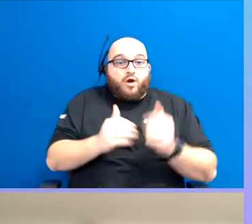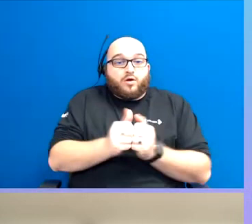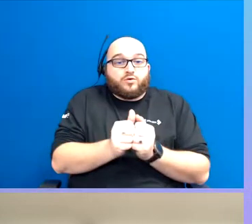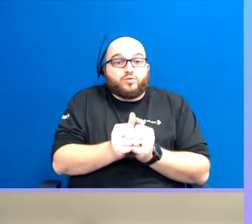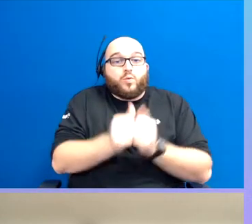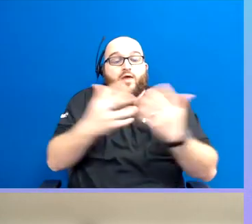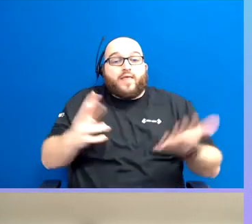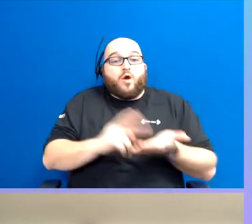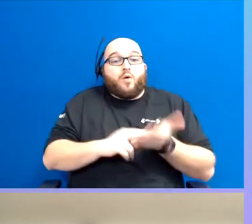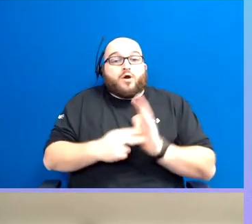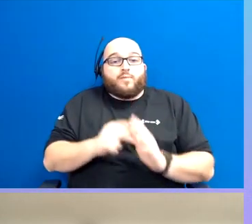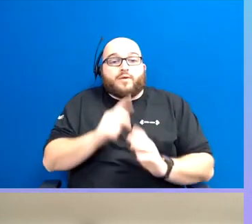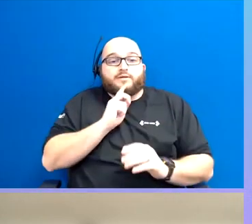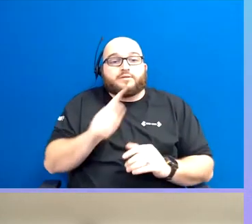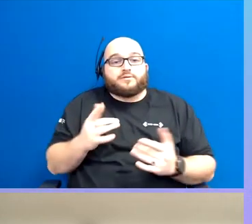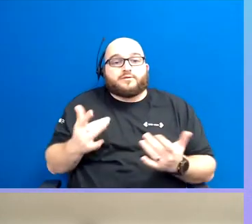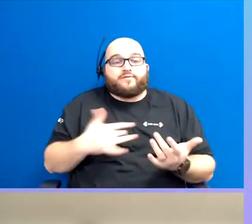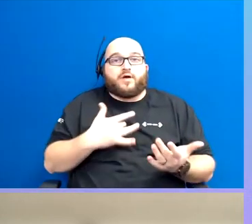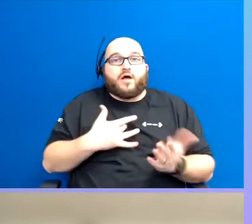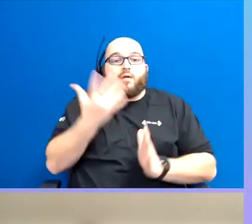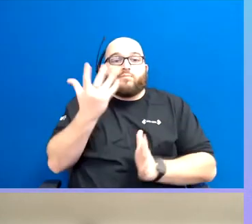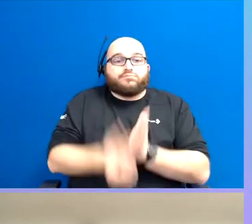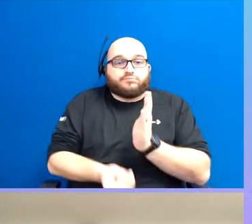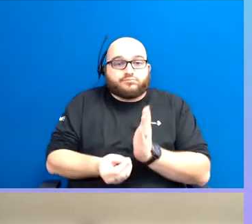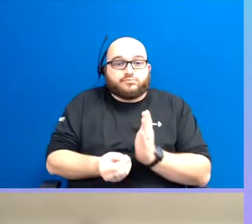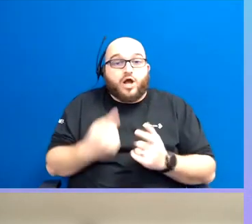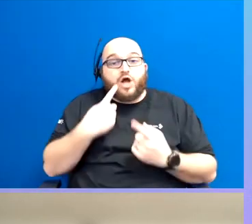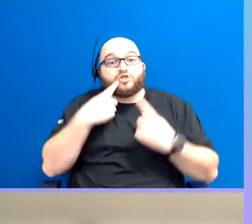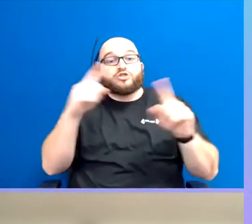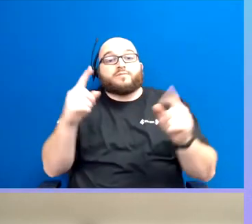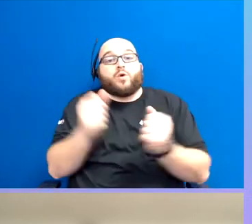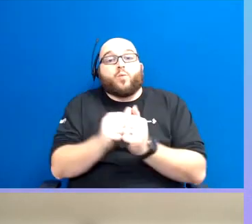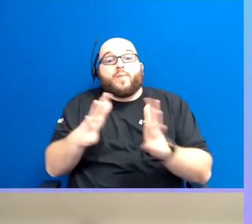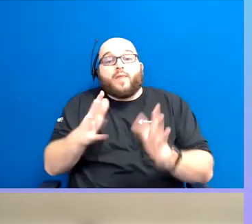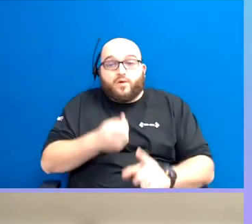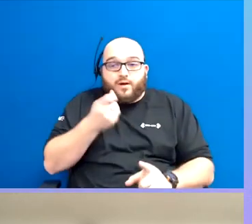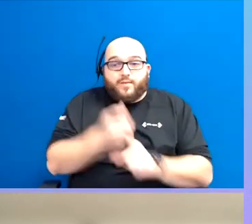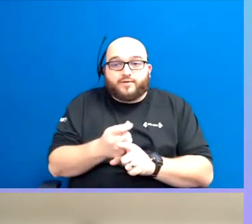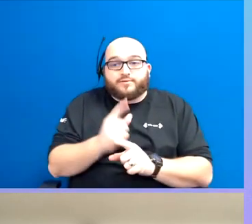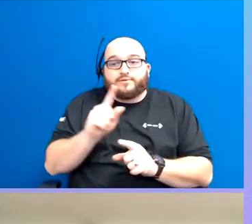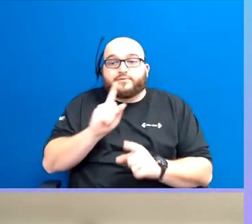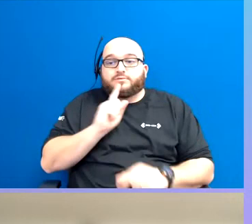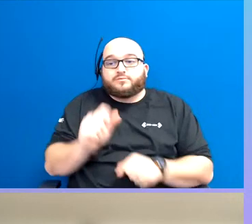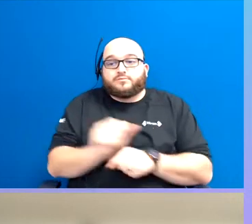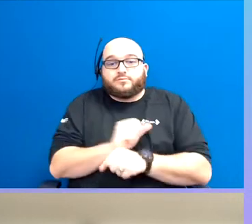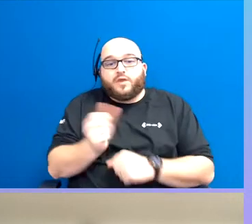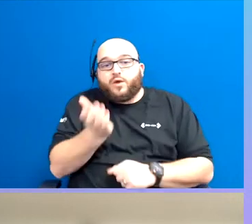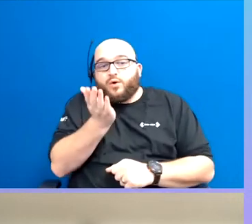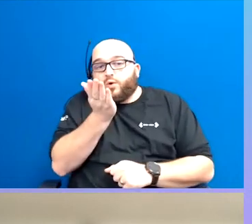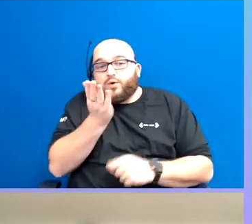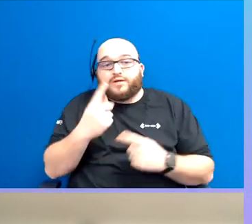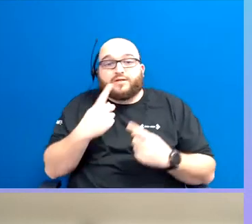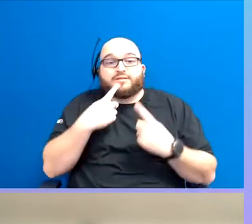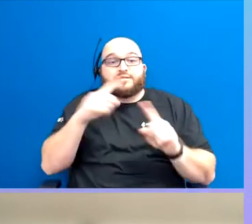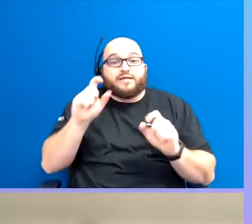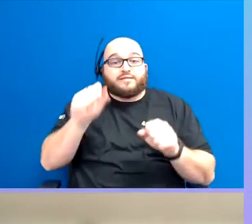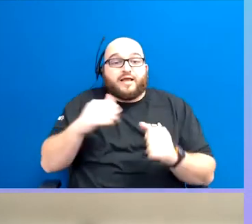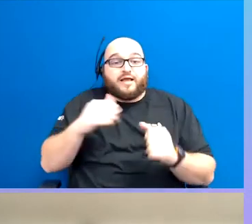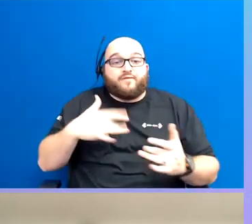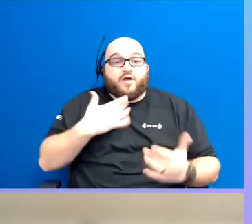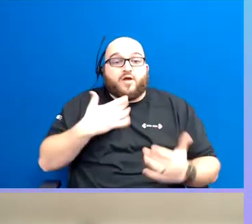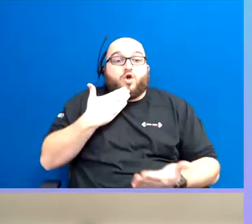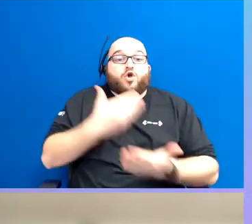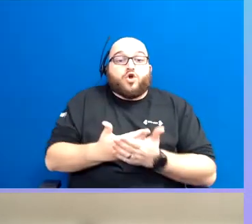impact is fleeting. Success is most rewarding when it serves the people and principles that matter to you. And for me,